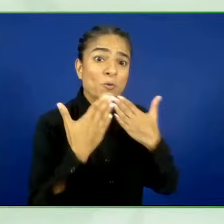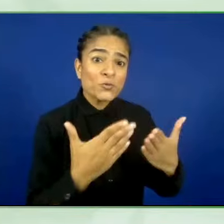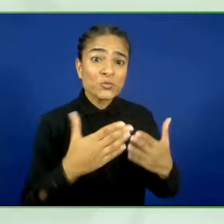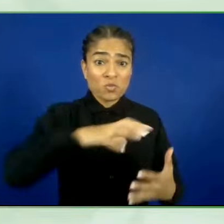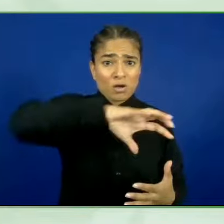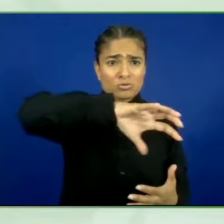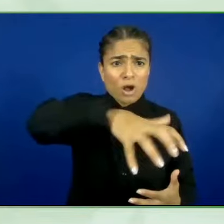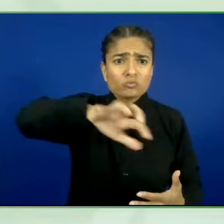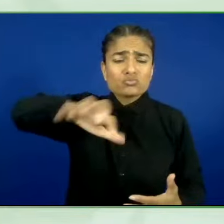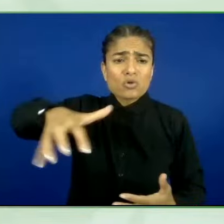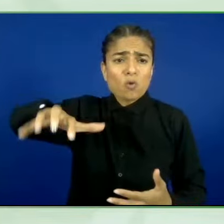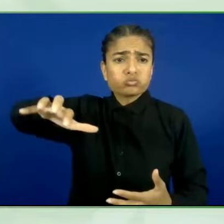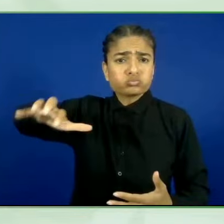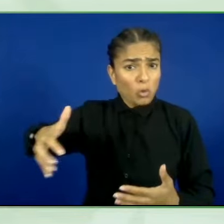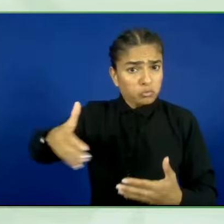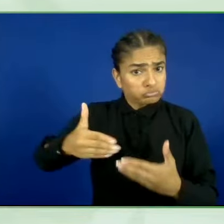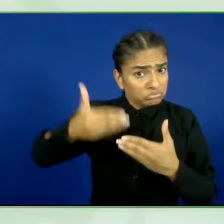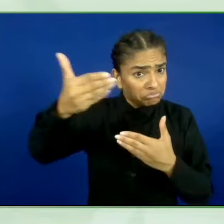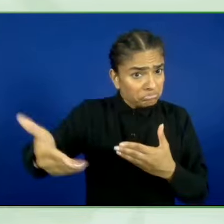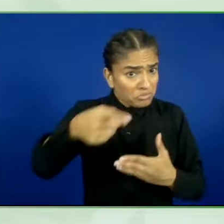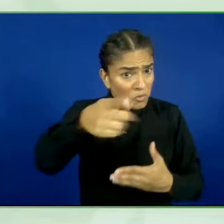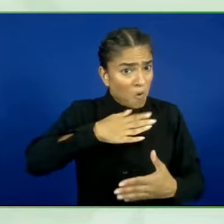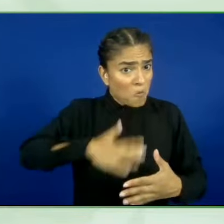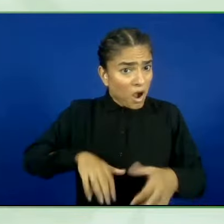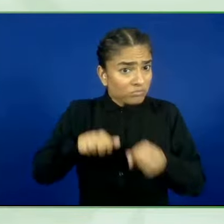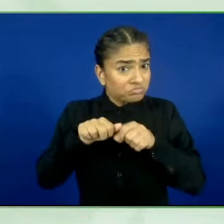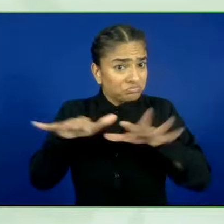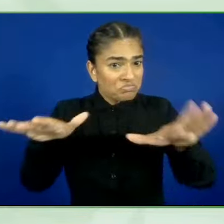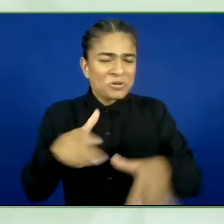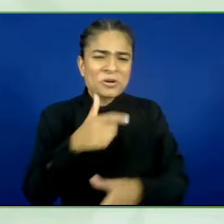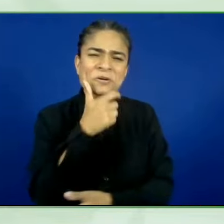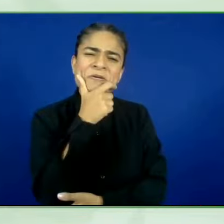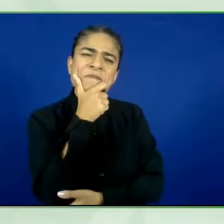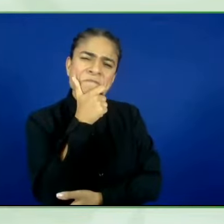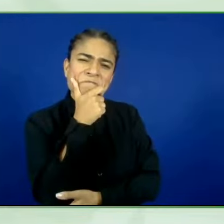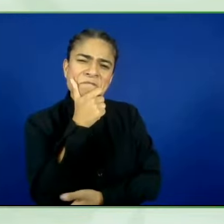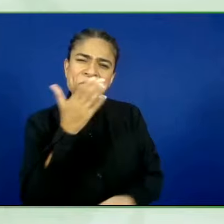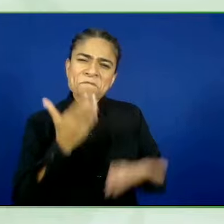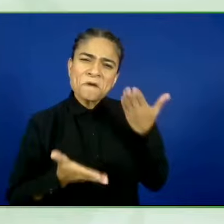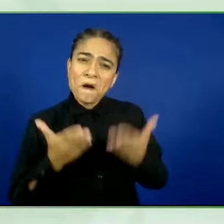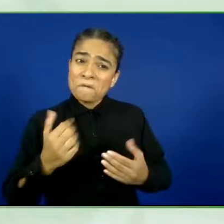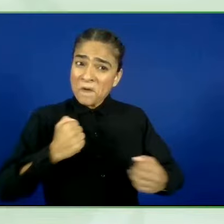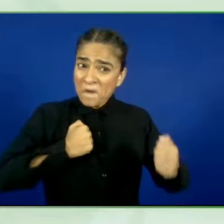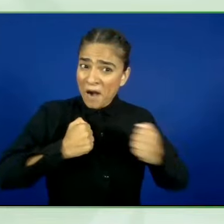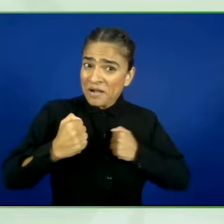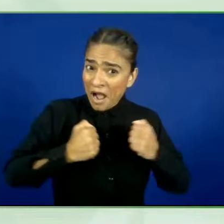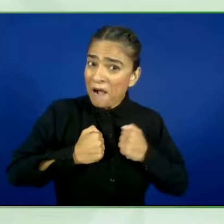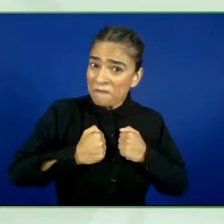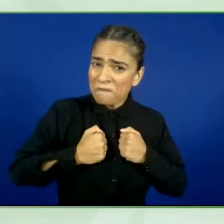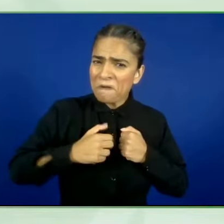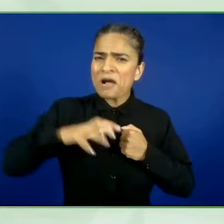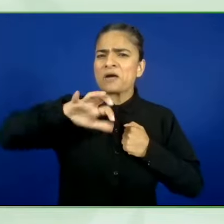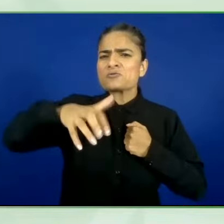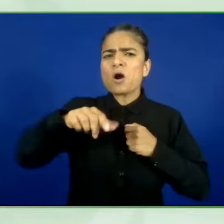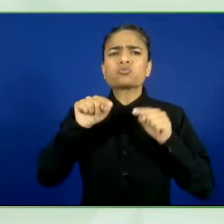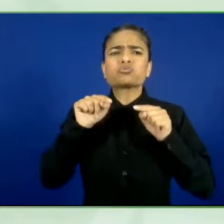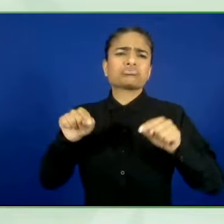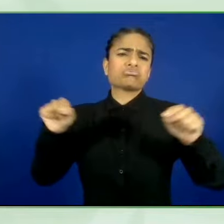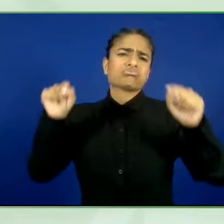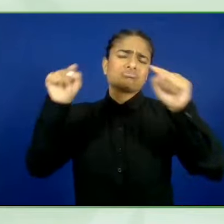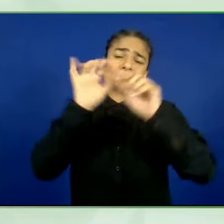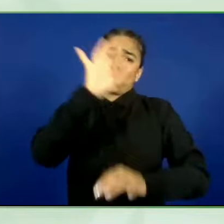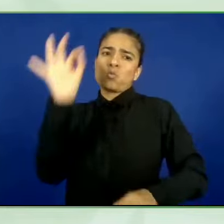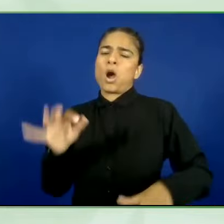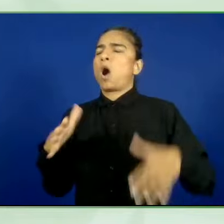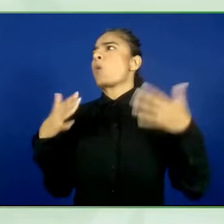Possibly Rwanda, Yeah. and or other countries across the globe, because this is a game changer, I believe, Yeah. and I would really want